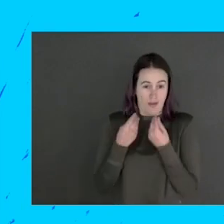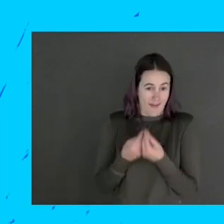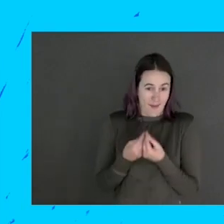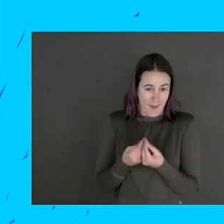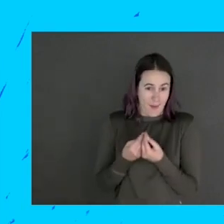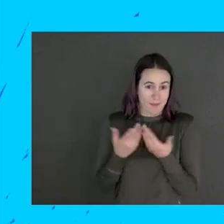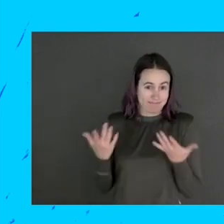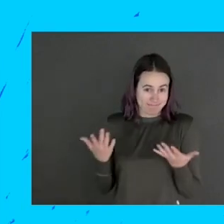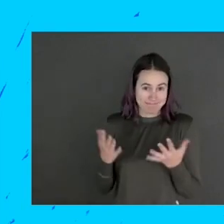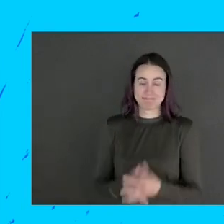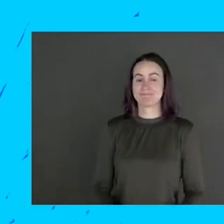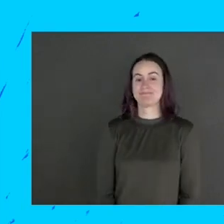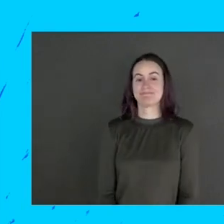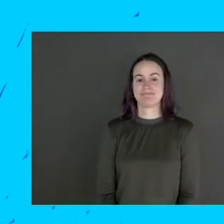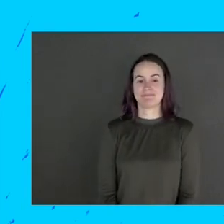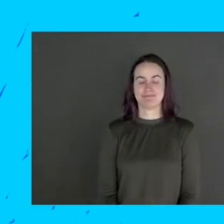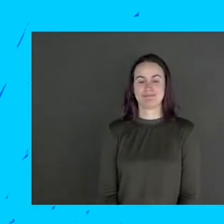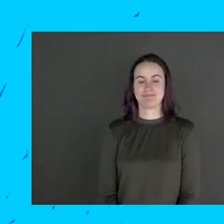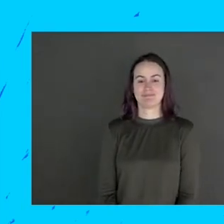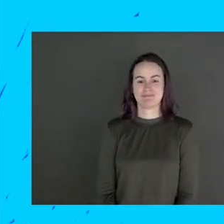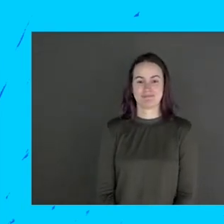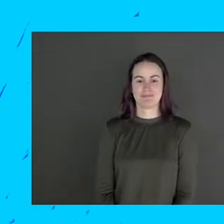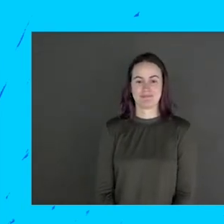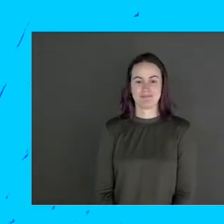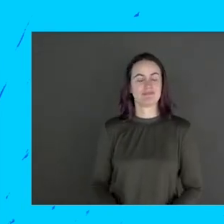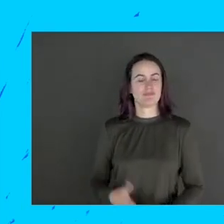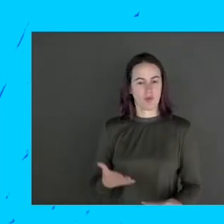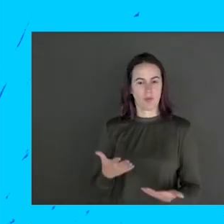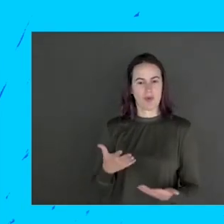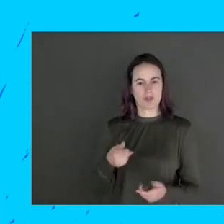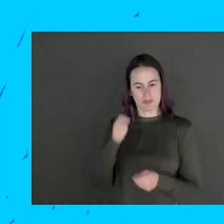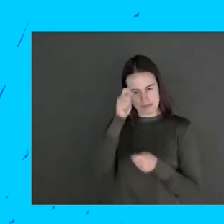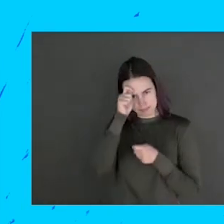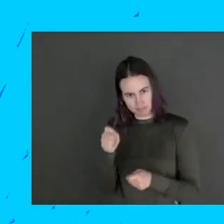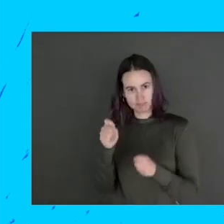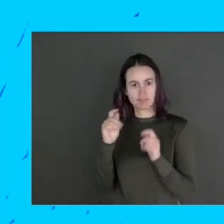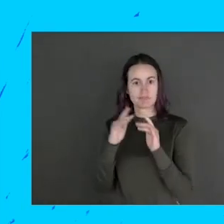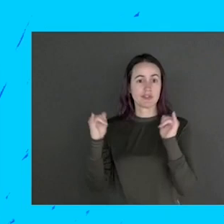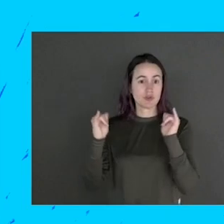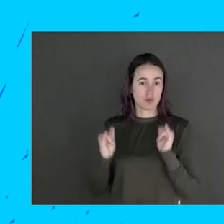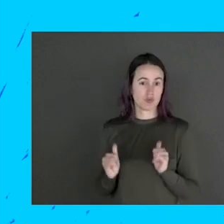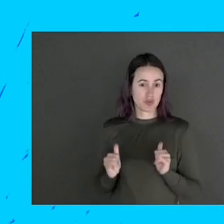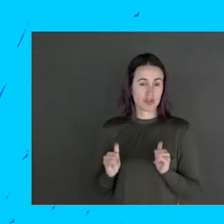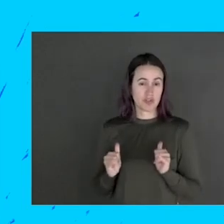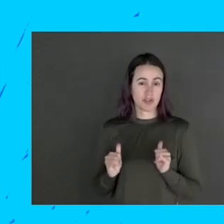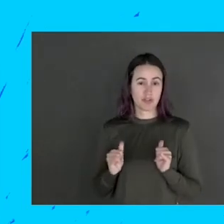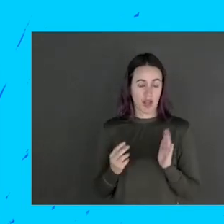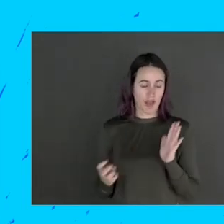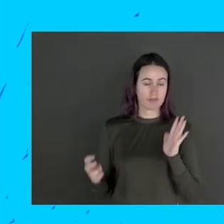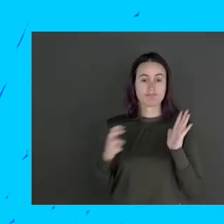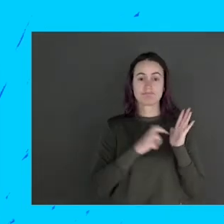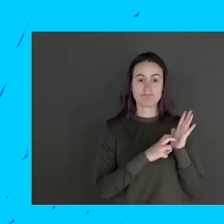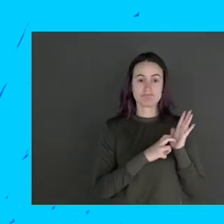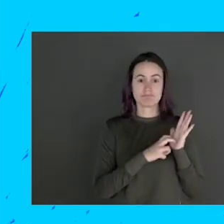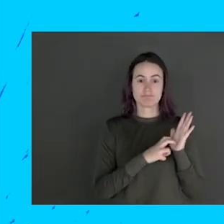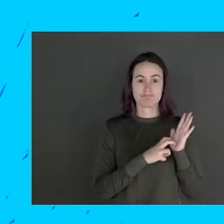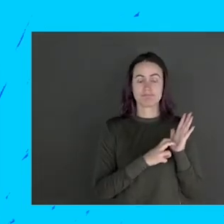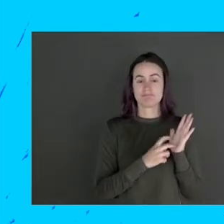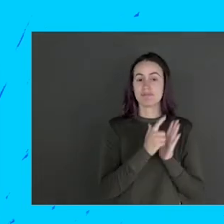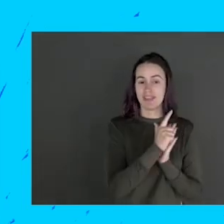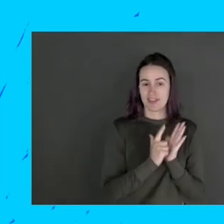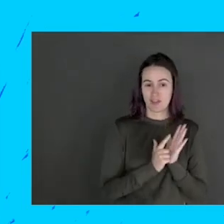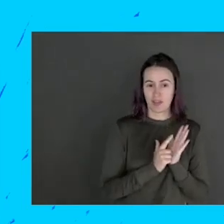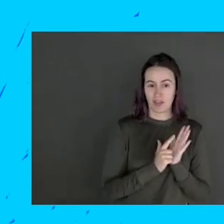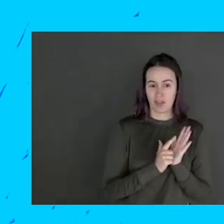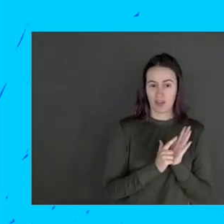you are a recognized institution, you're legally registered, because no donor would want to associate with